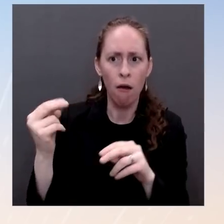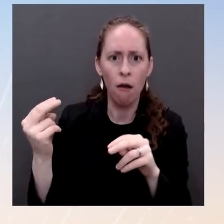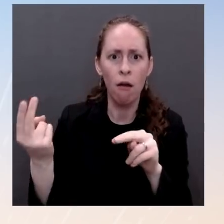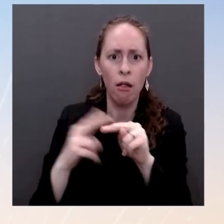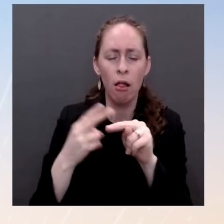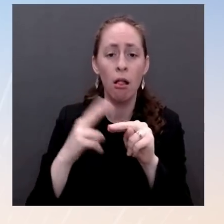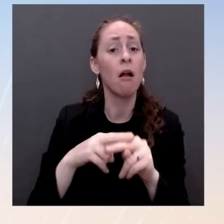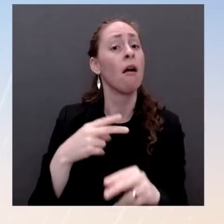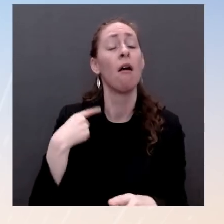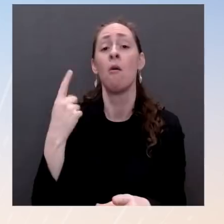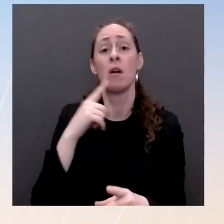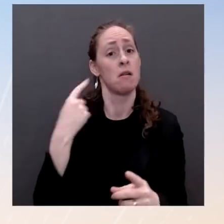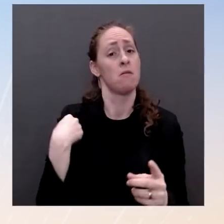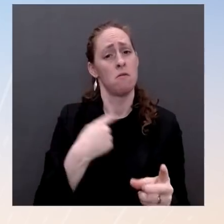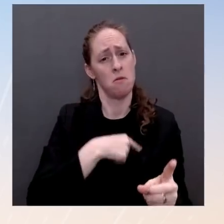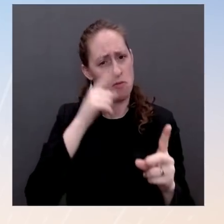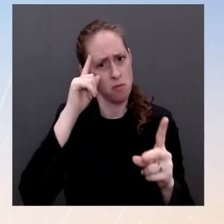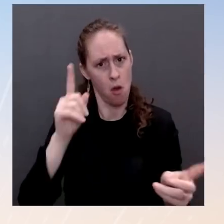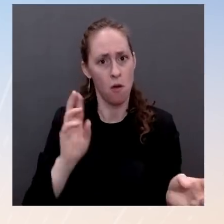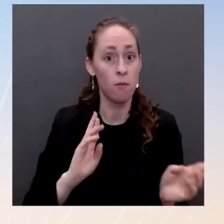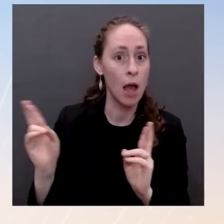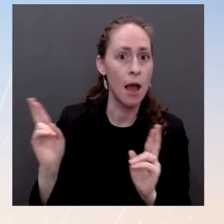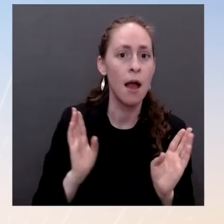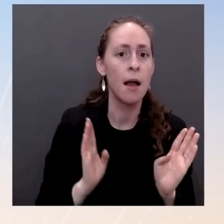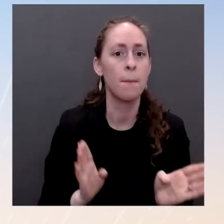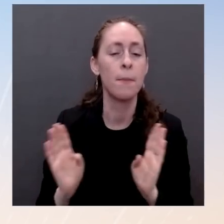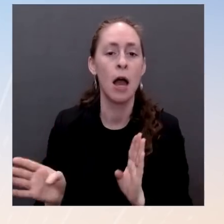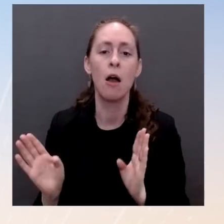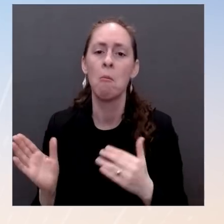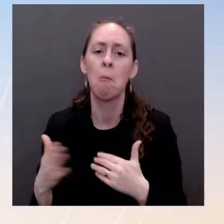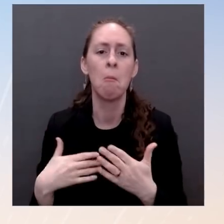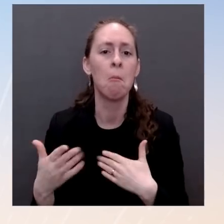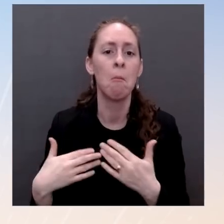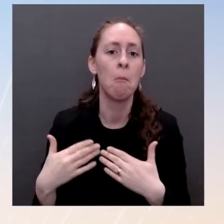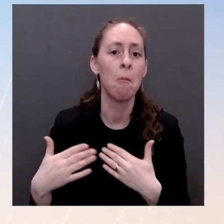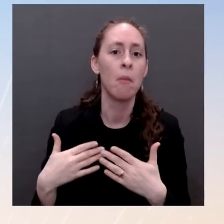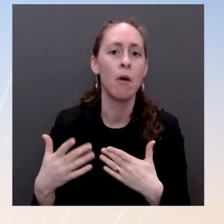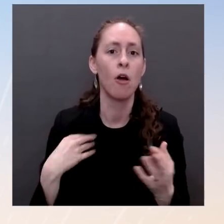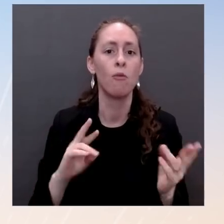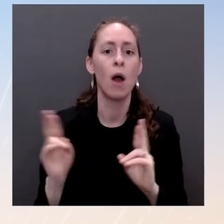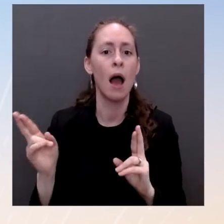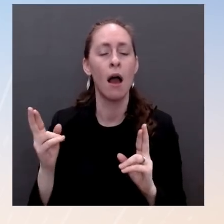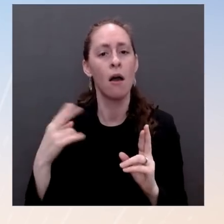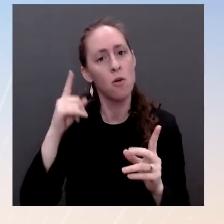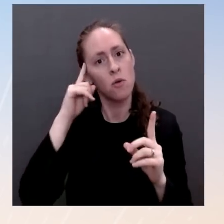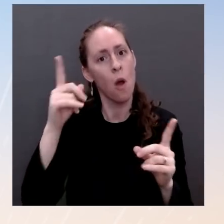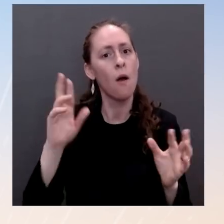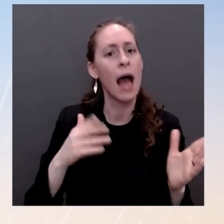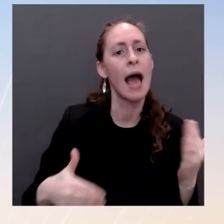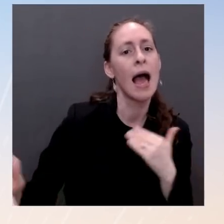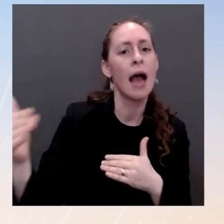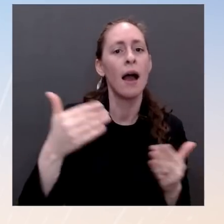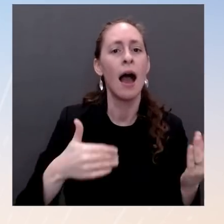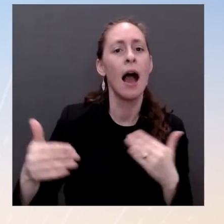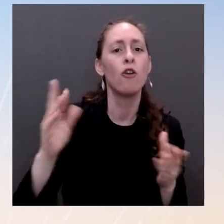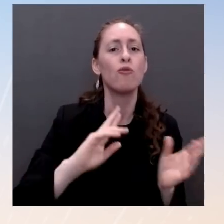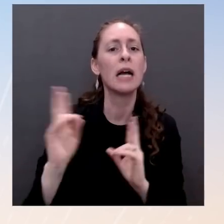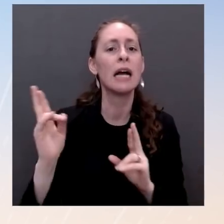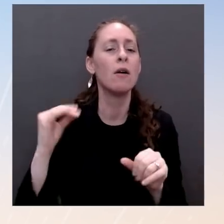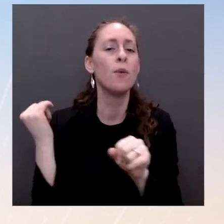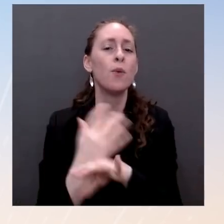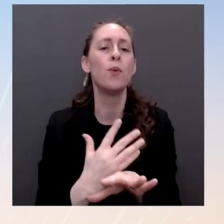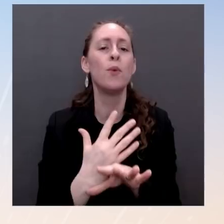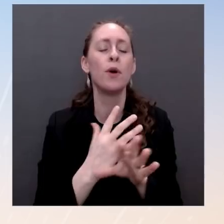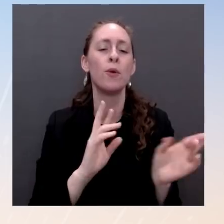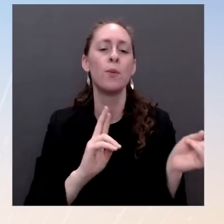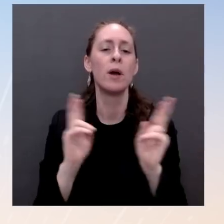prepared to stay ahead of the virus. So we've been in these ongoing conversations about what those needs might look like, and this was a part of that effort. In terms